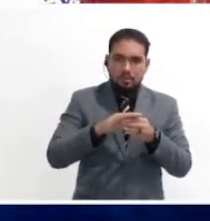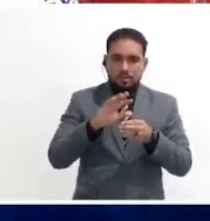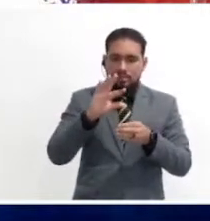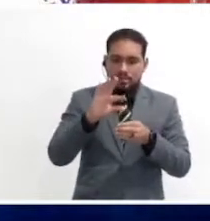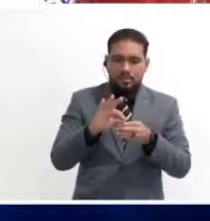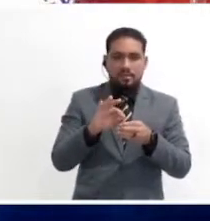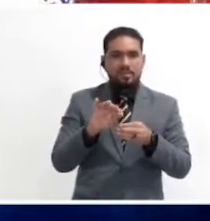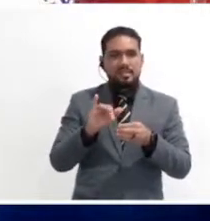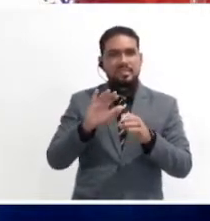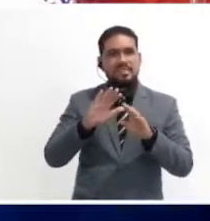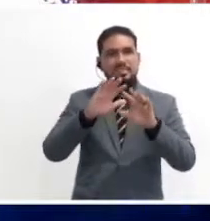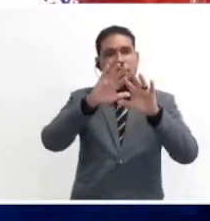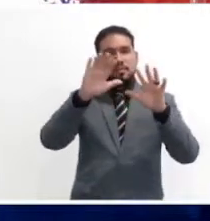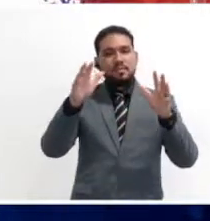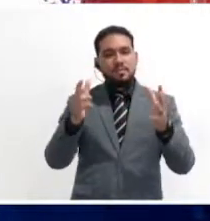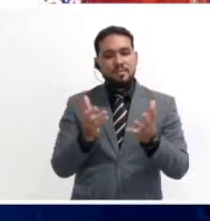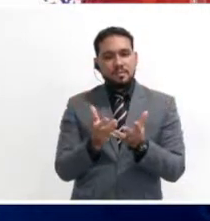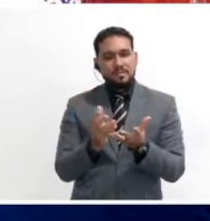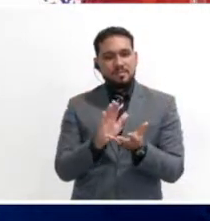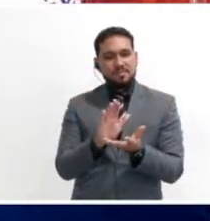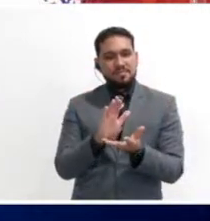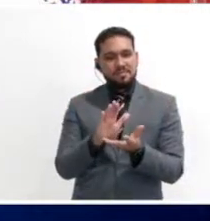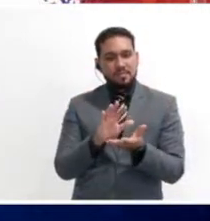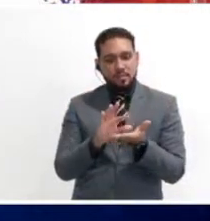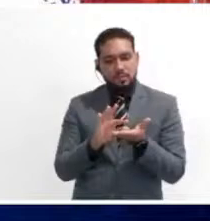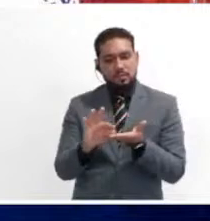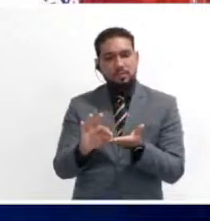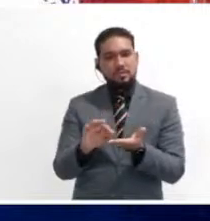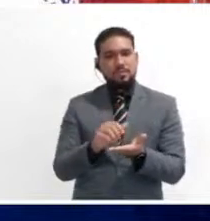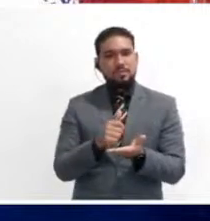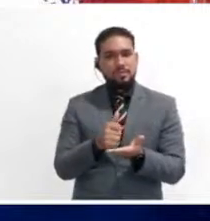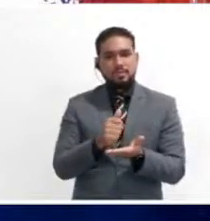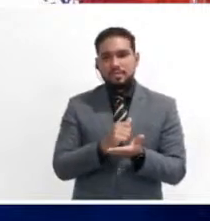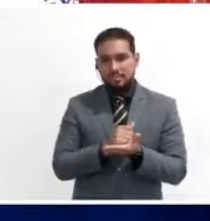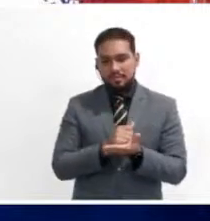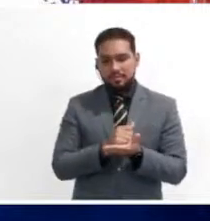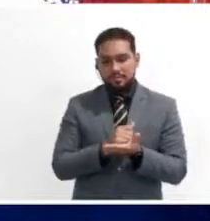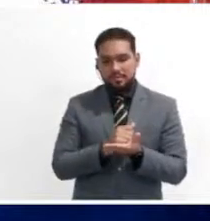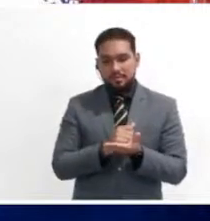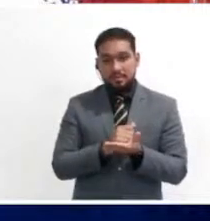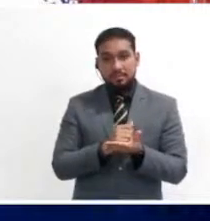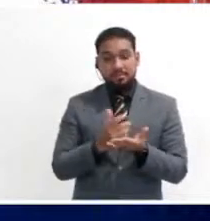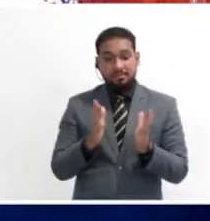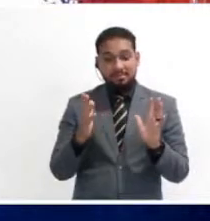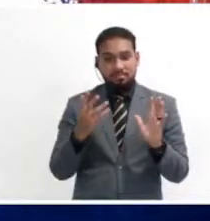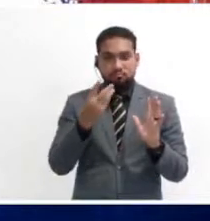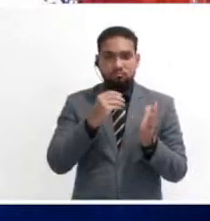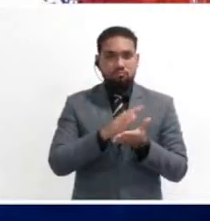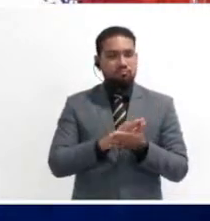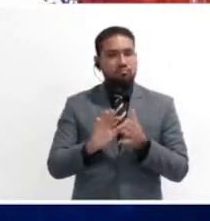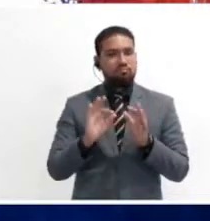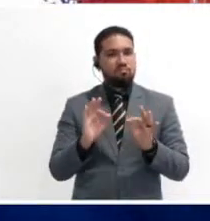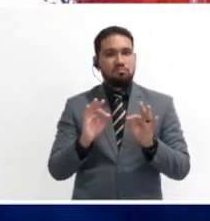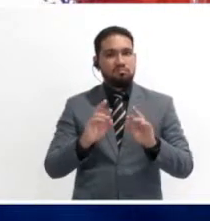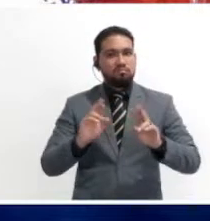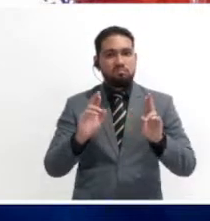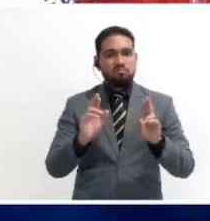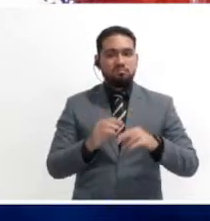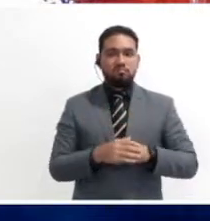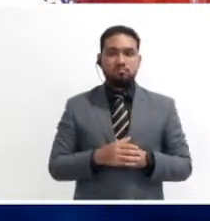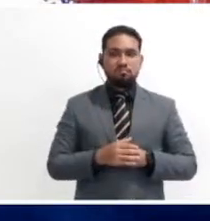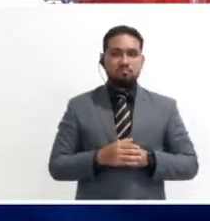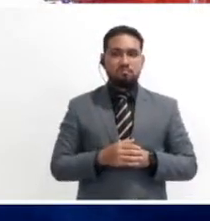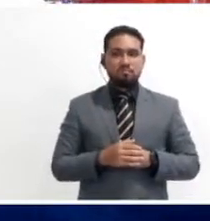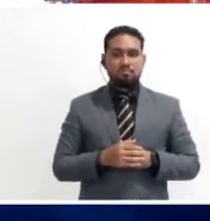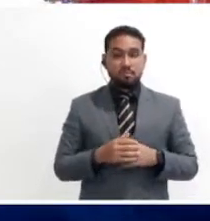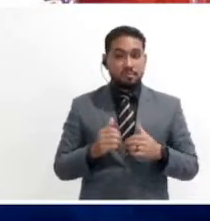packaging process. So we can do this either with what we call individual cavities in a